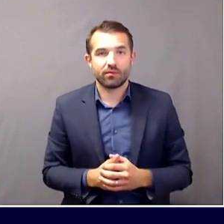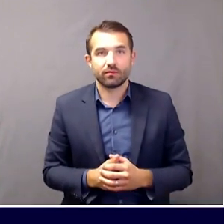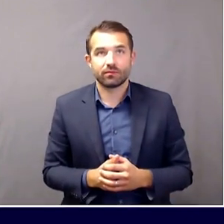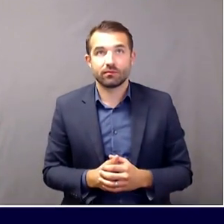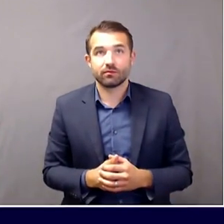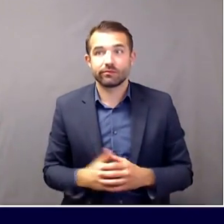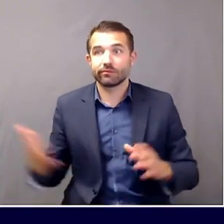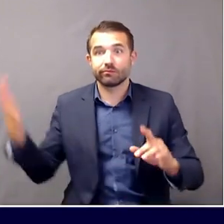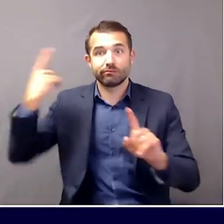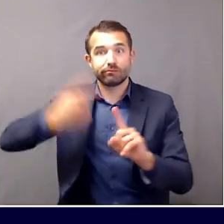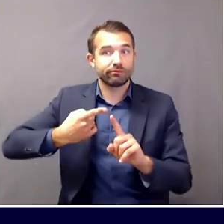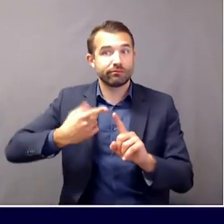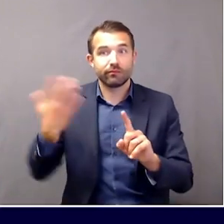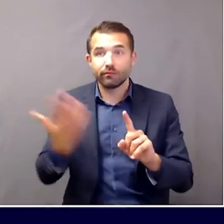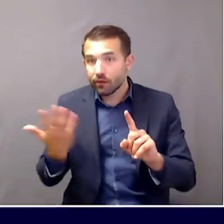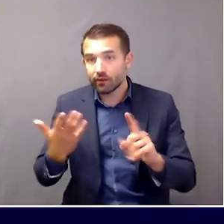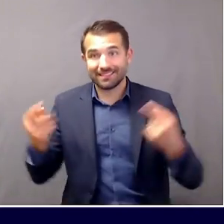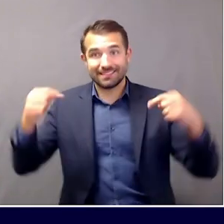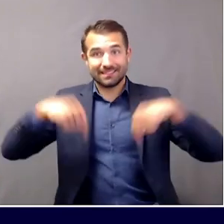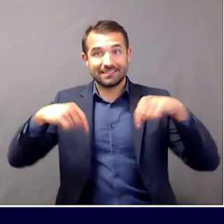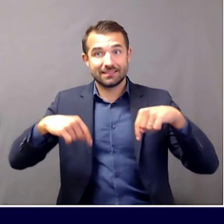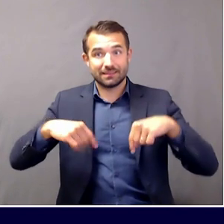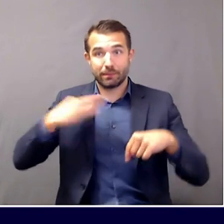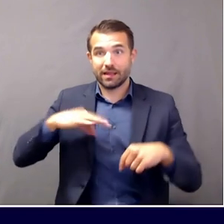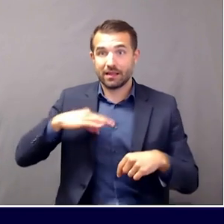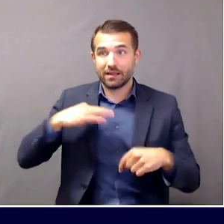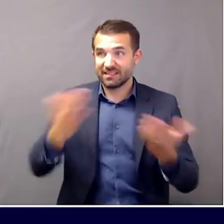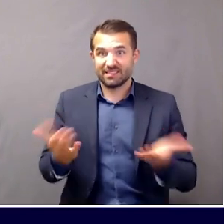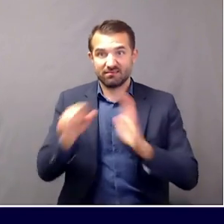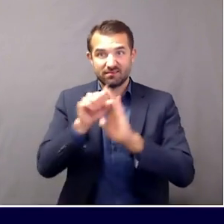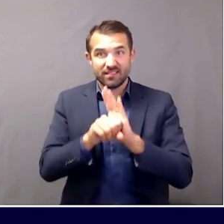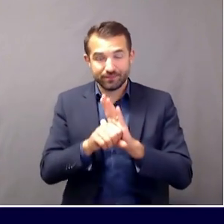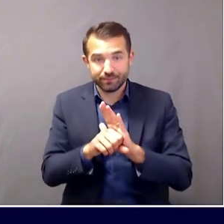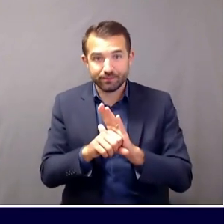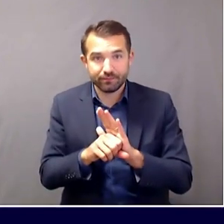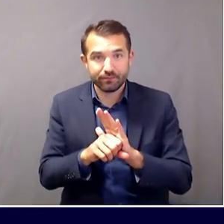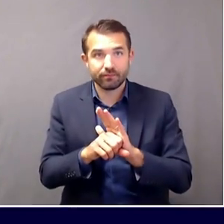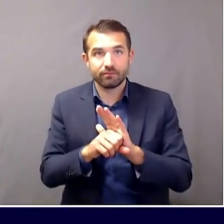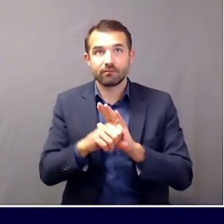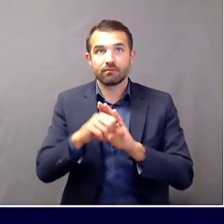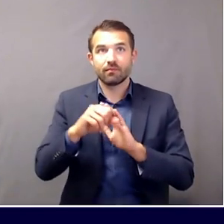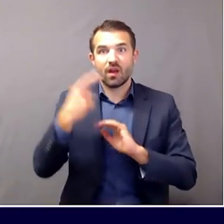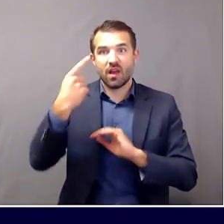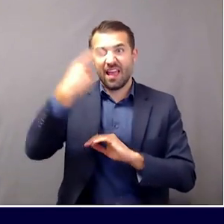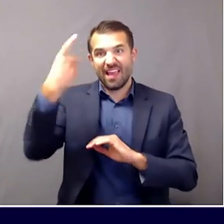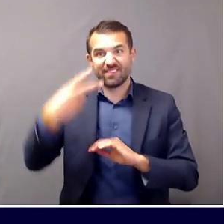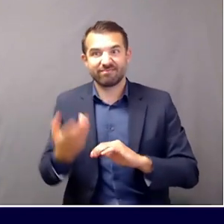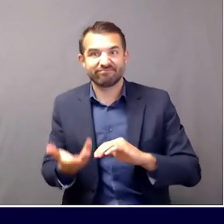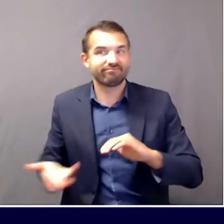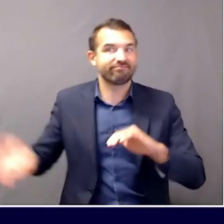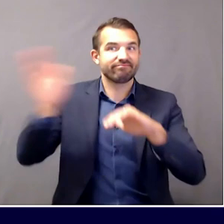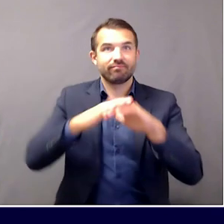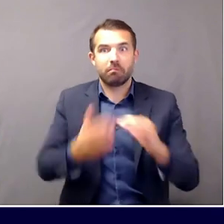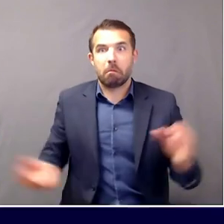is that as a state, Maine is conducting approximately 50% more PCR tests than the national